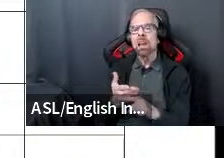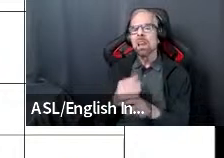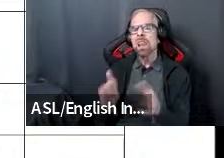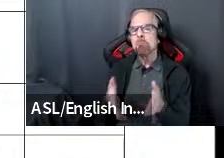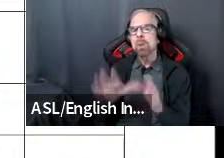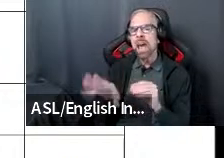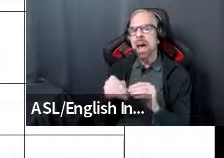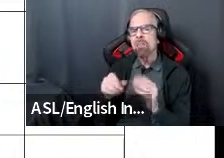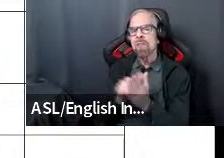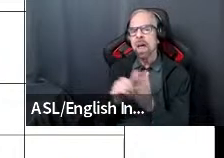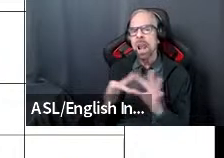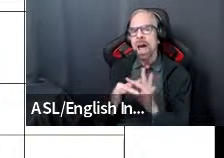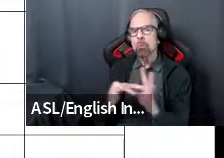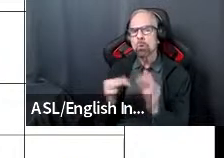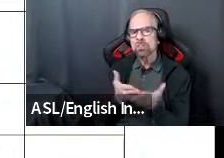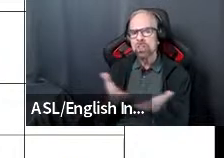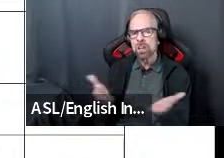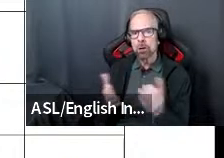And